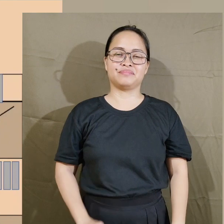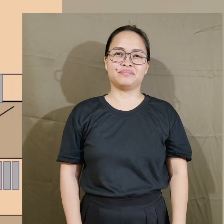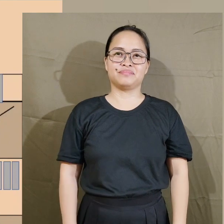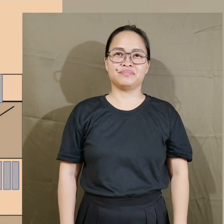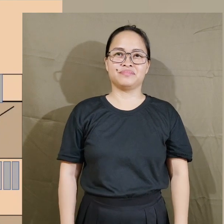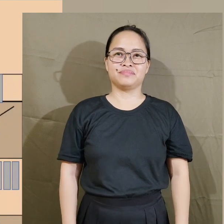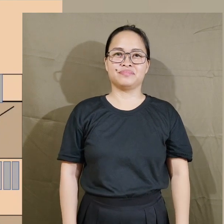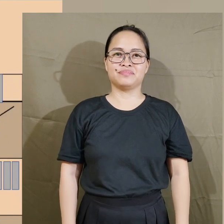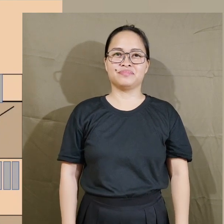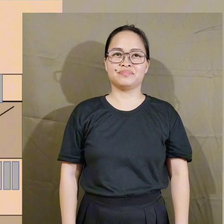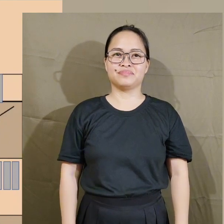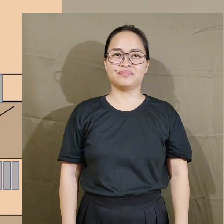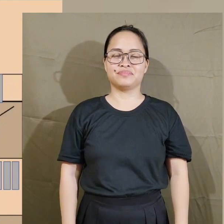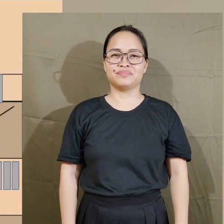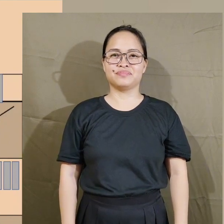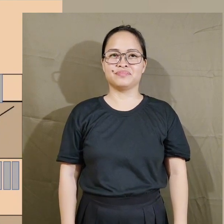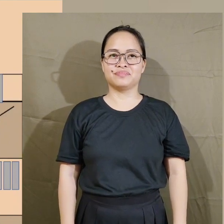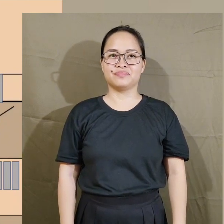3.